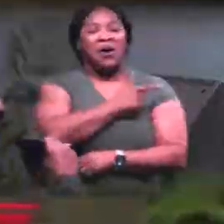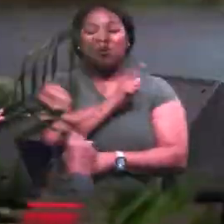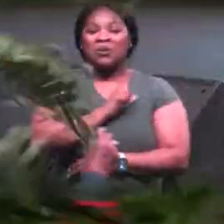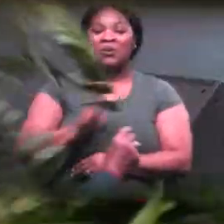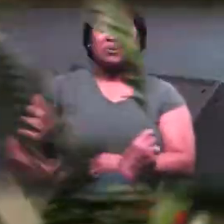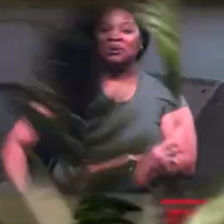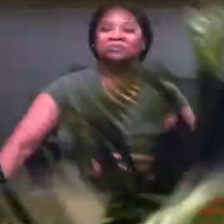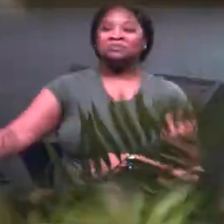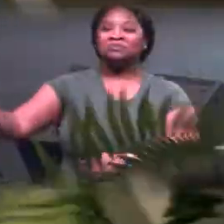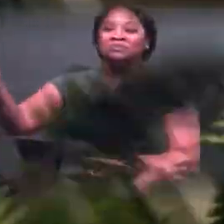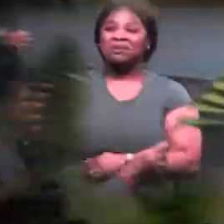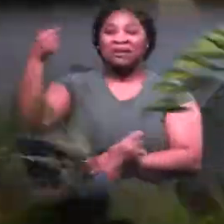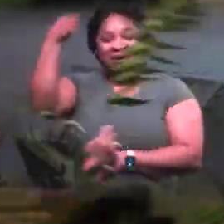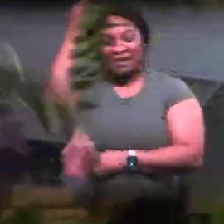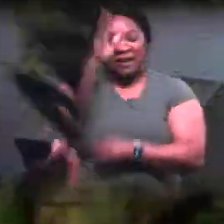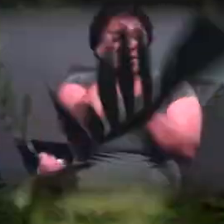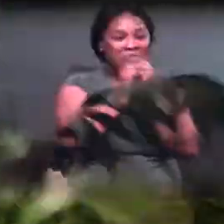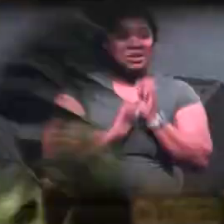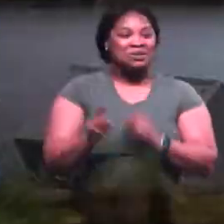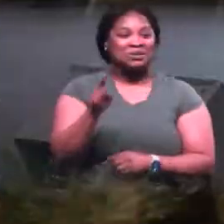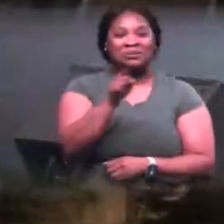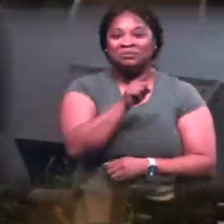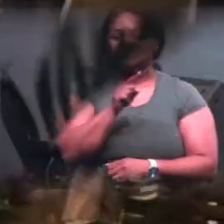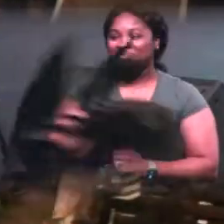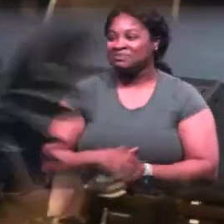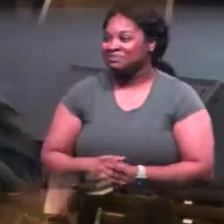Lord. God bless you.